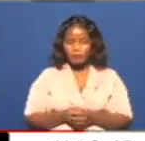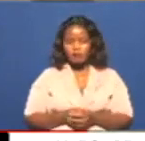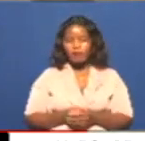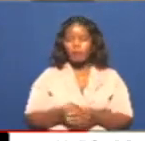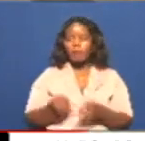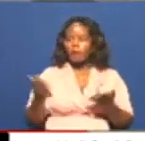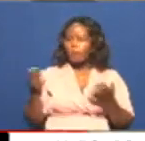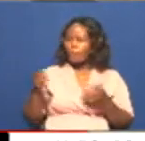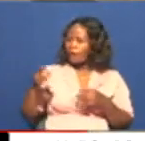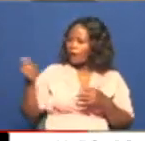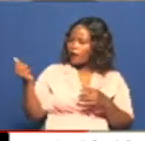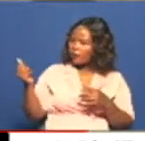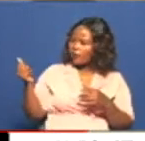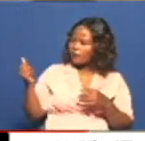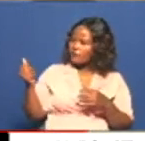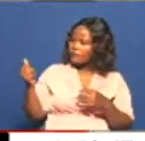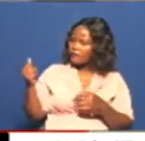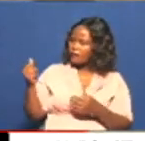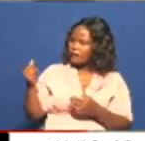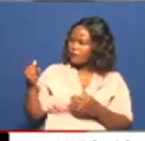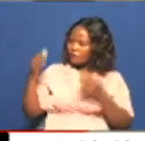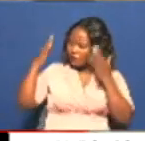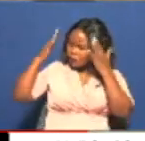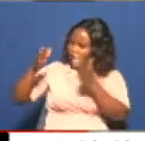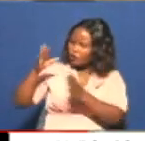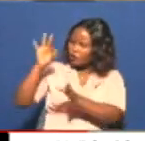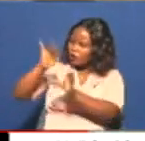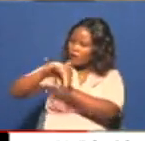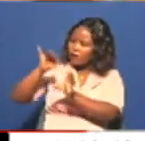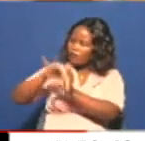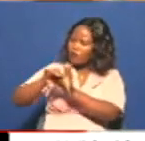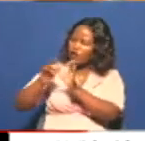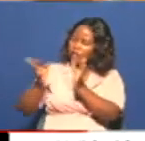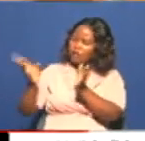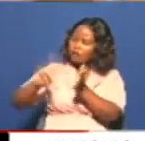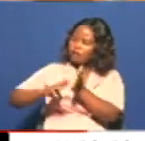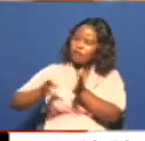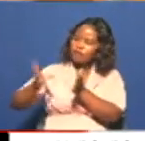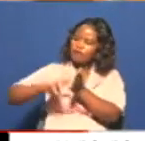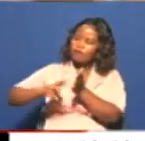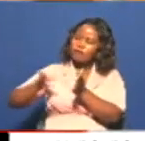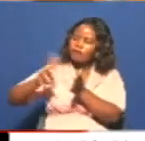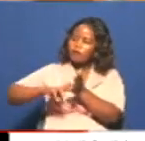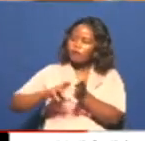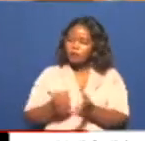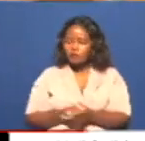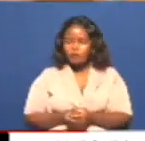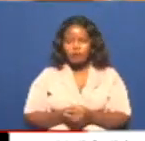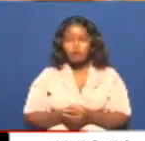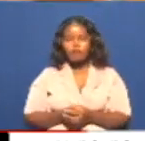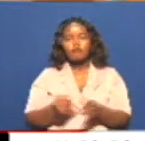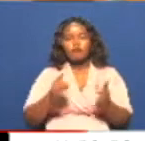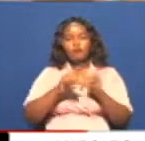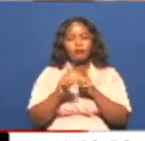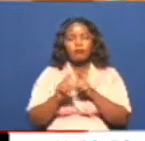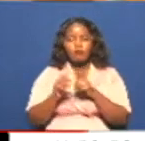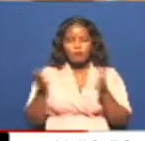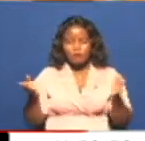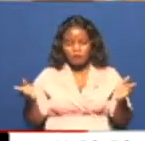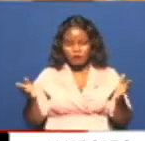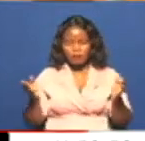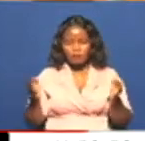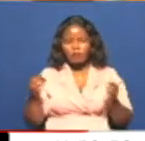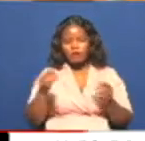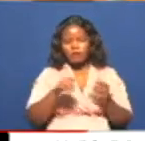Churchil, let's revisit a voter registration exercise. IBC announced that this month they will be conducting that, and